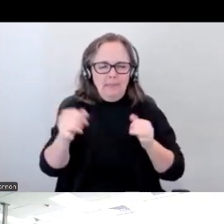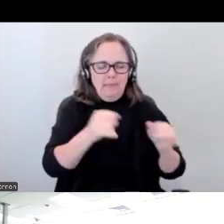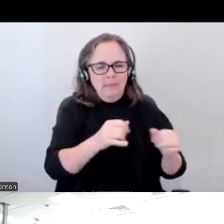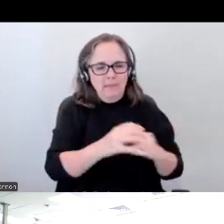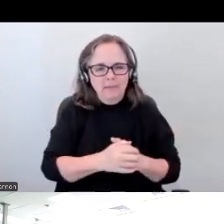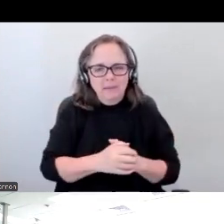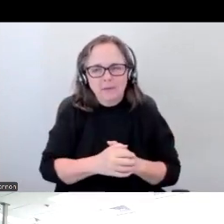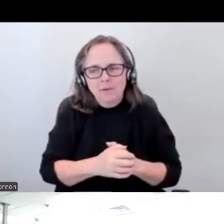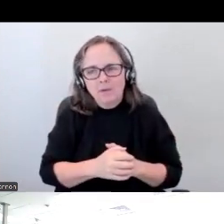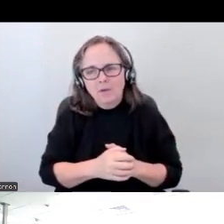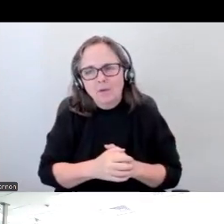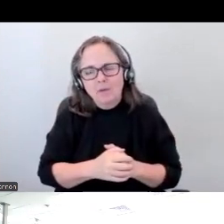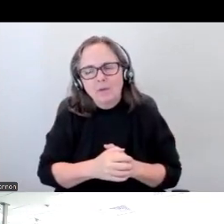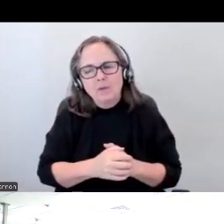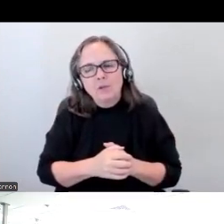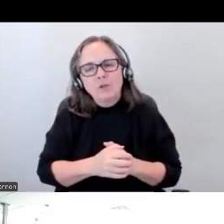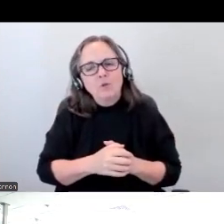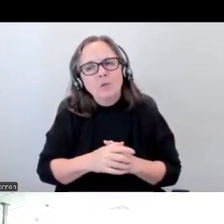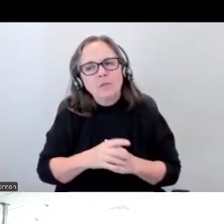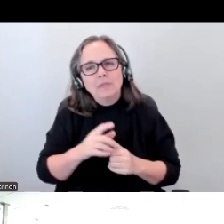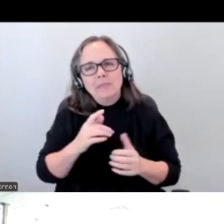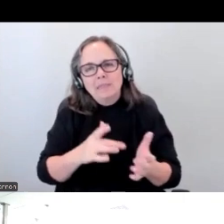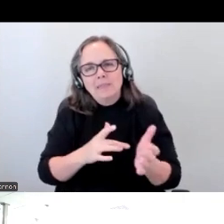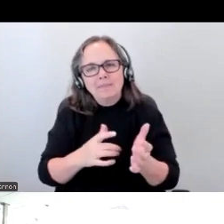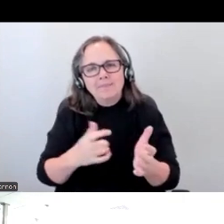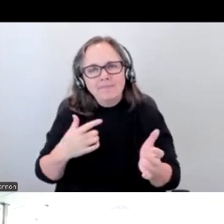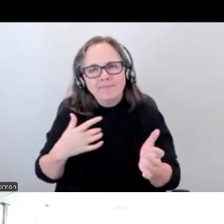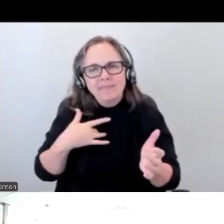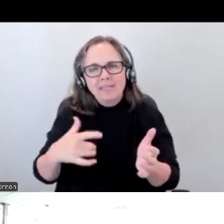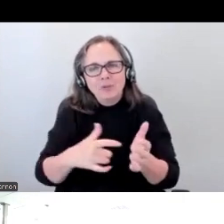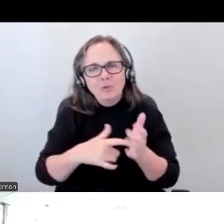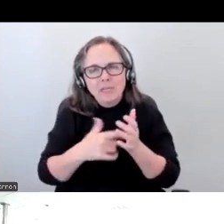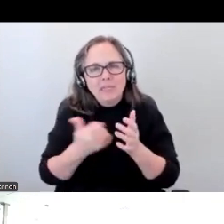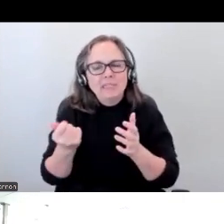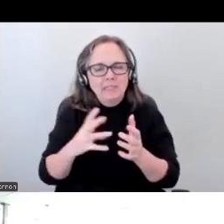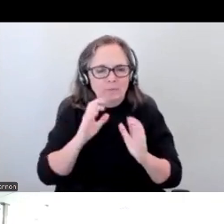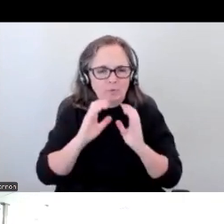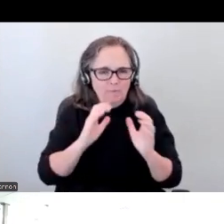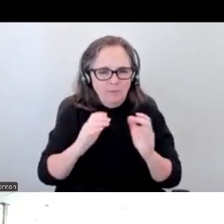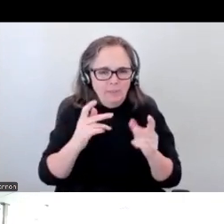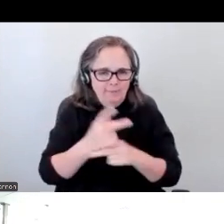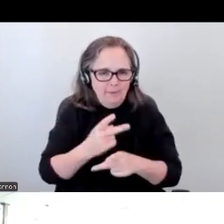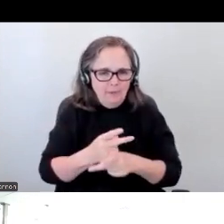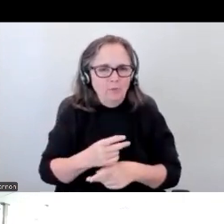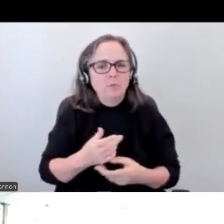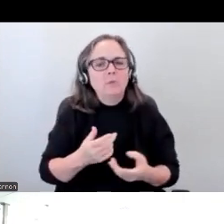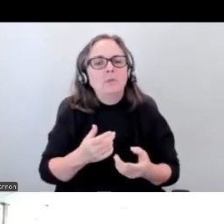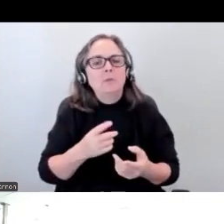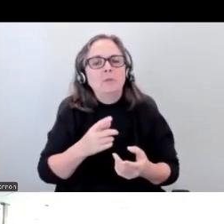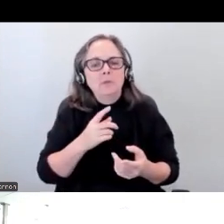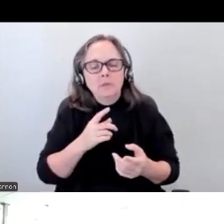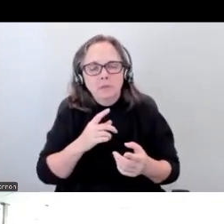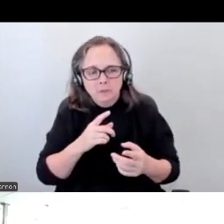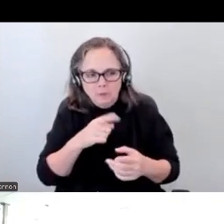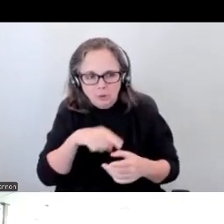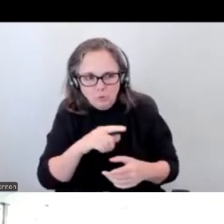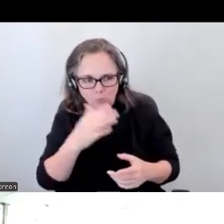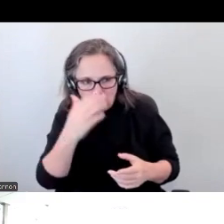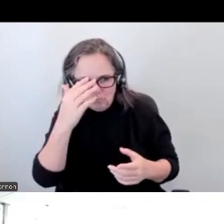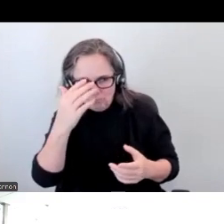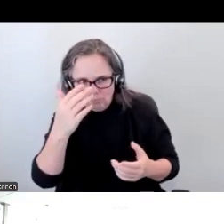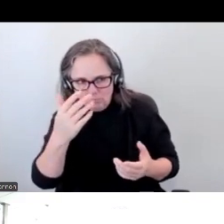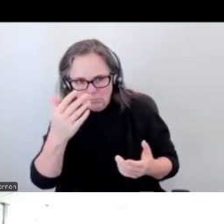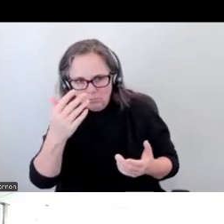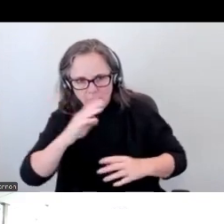it's often a multi-part conversation between the specialist and the patient to try and make sure they feel they have all the information so they can